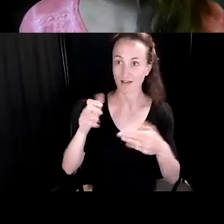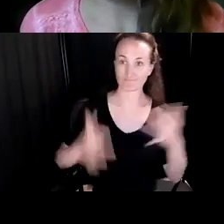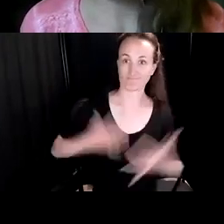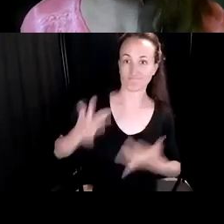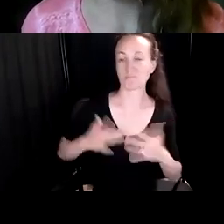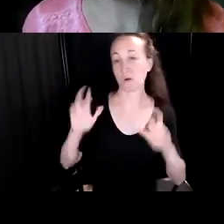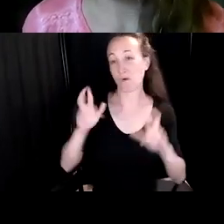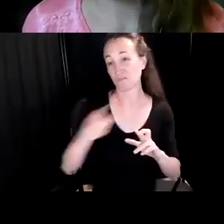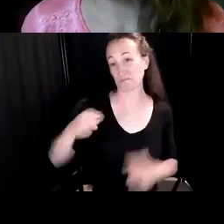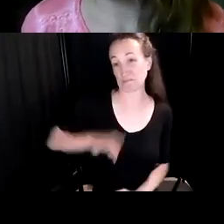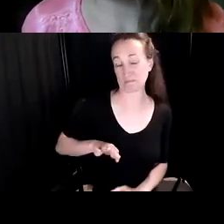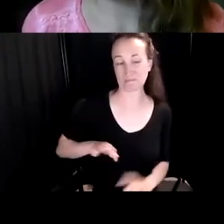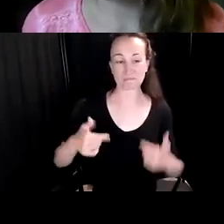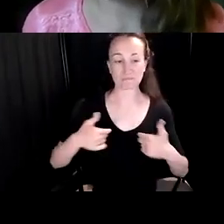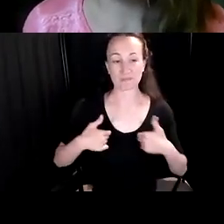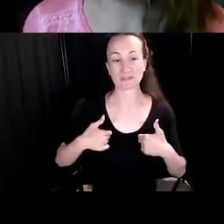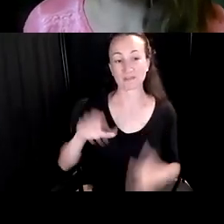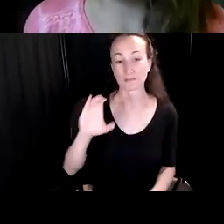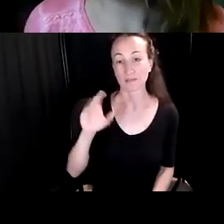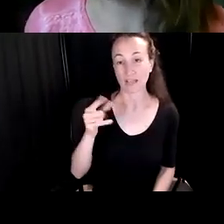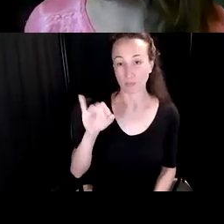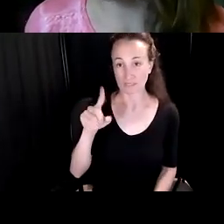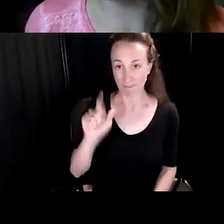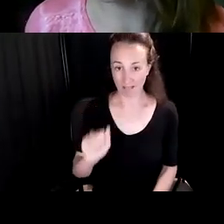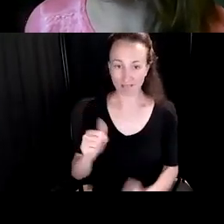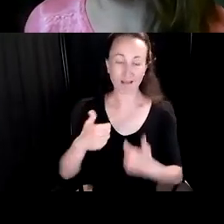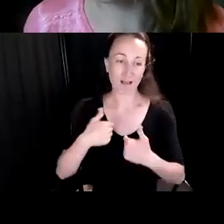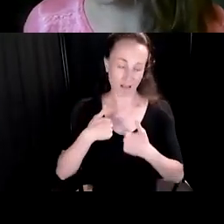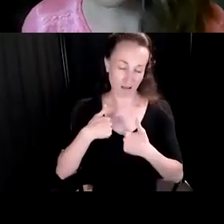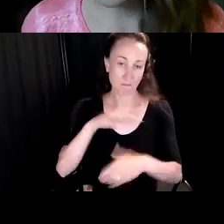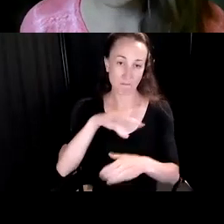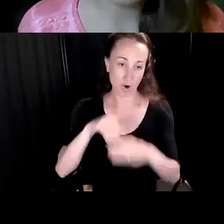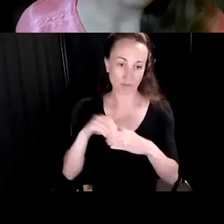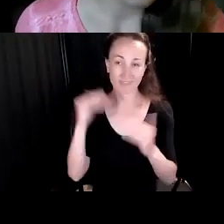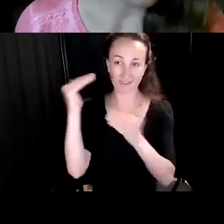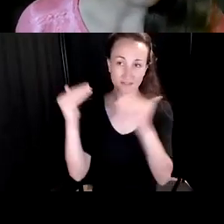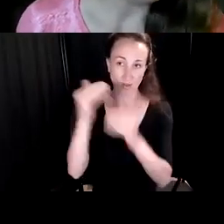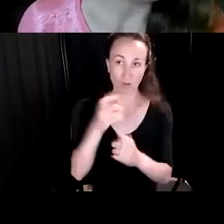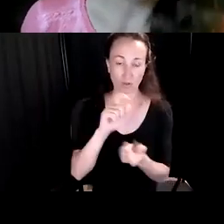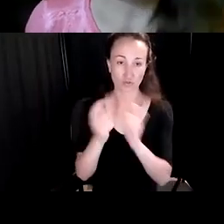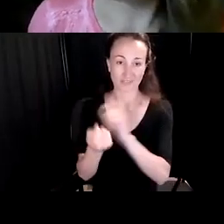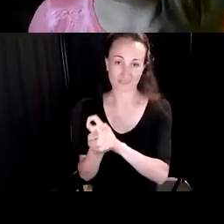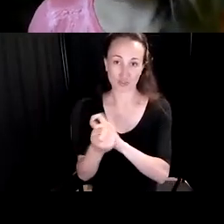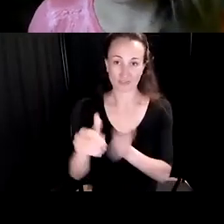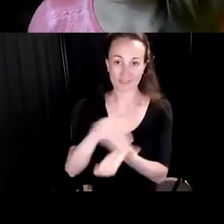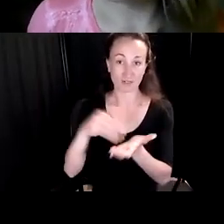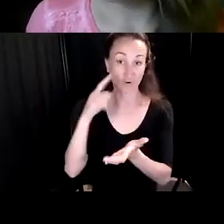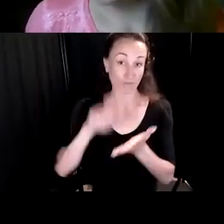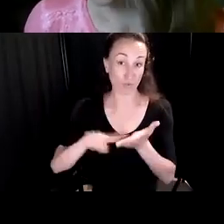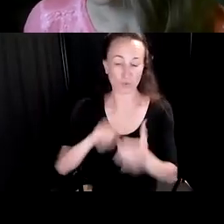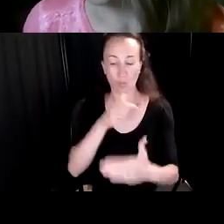I'm Kathyrn Sabella. I'm part of the Transitions to Adulthood Center for Research within iSPARC. I'm somewhat of a